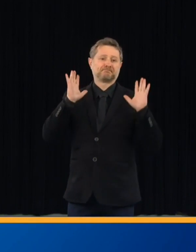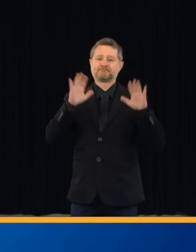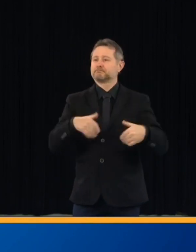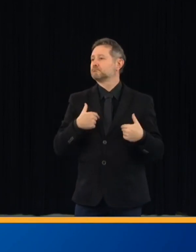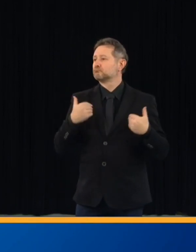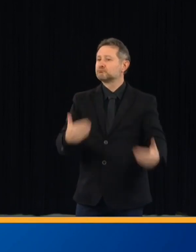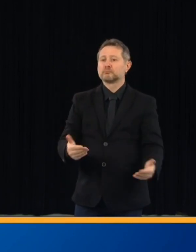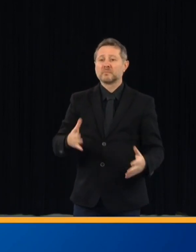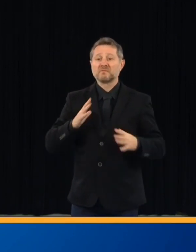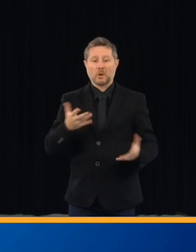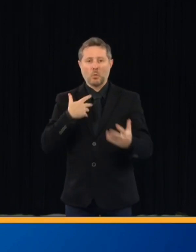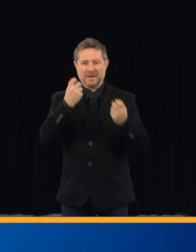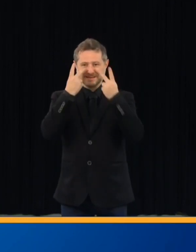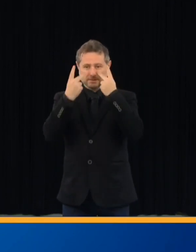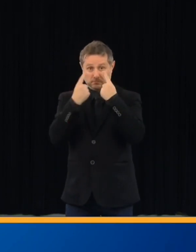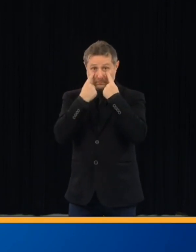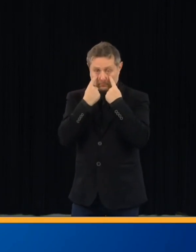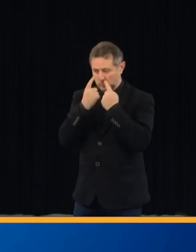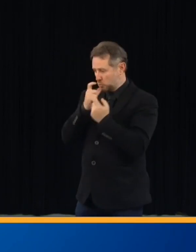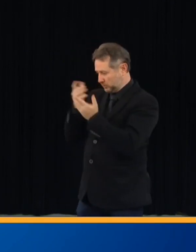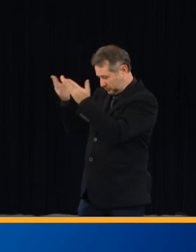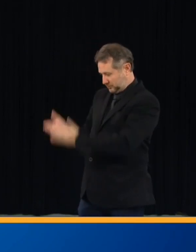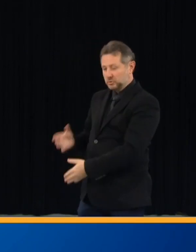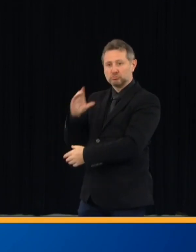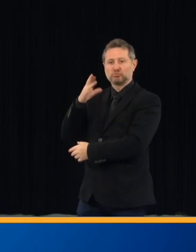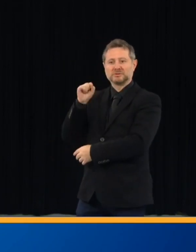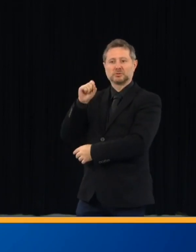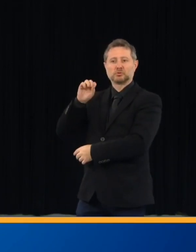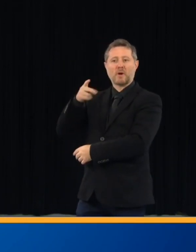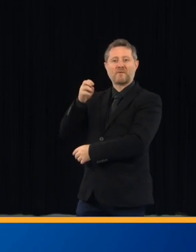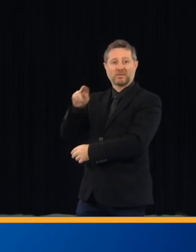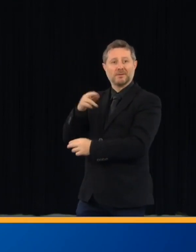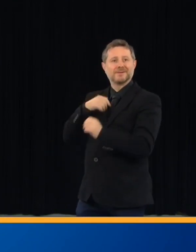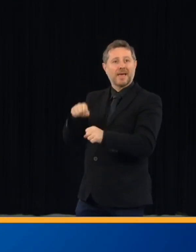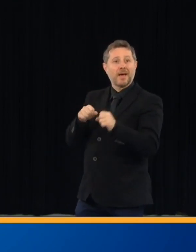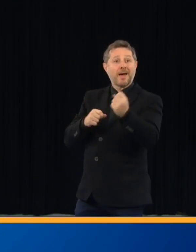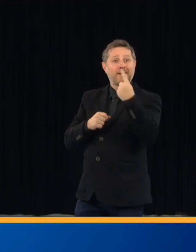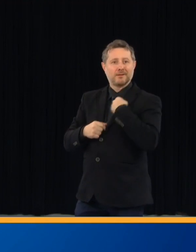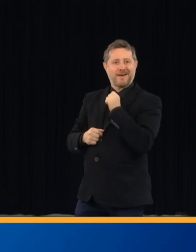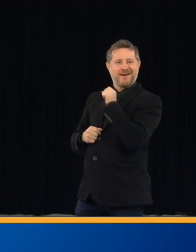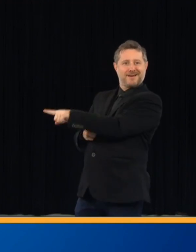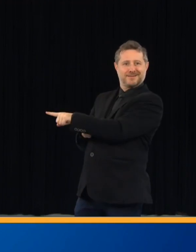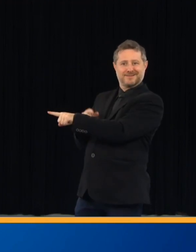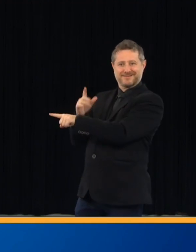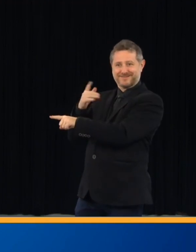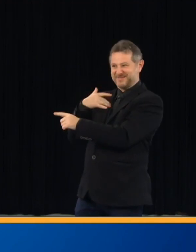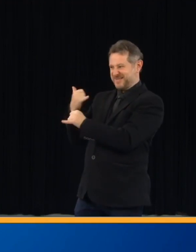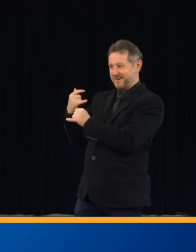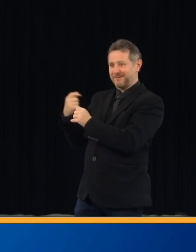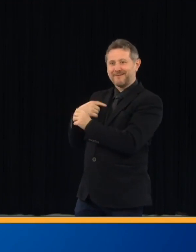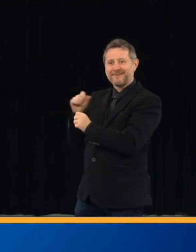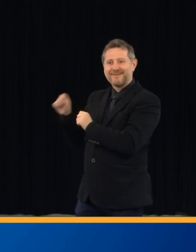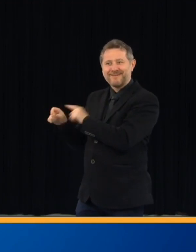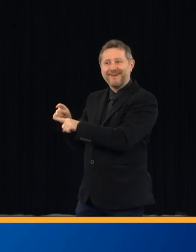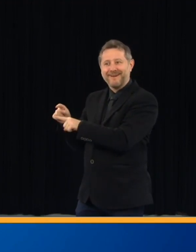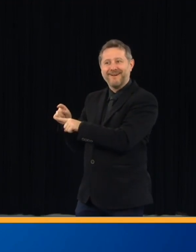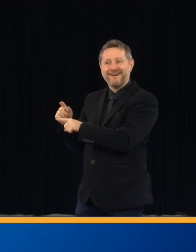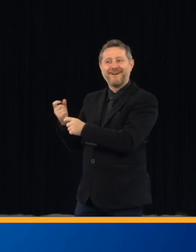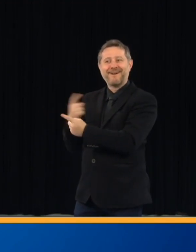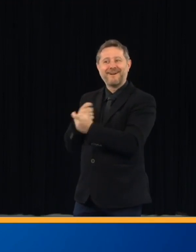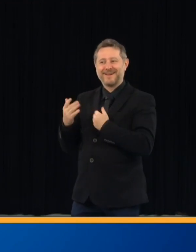has it. How's he doing? So a lot of people ask me that question,